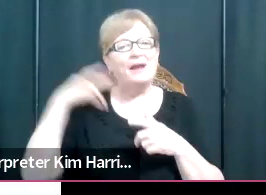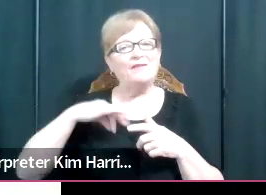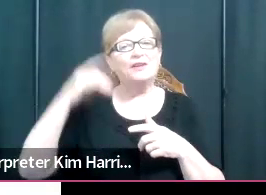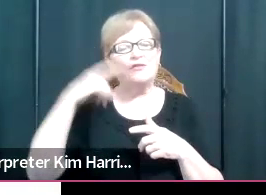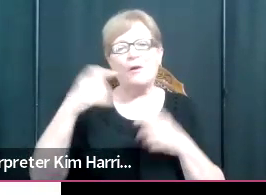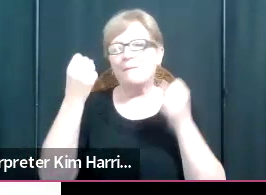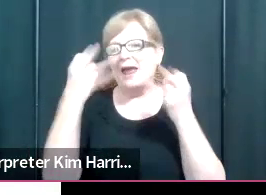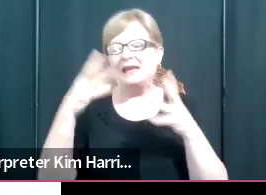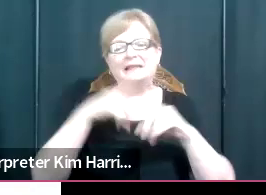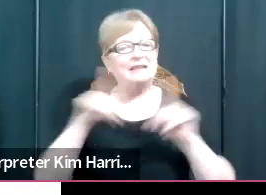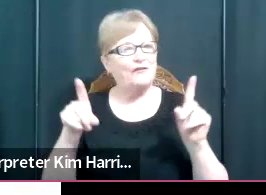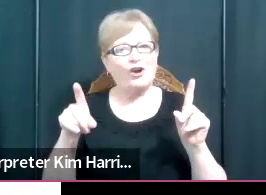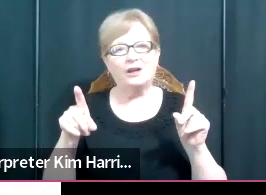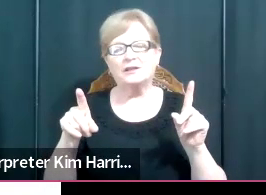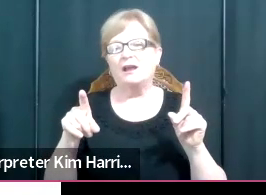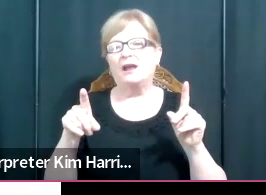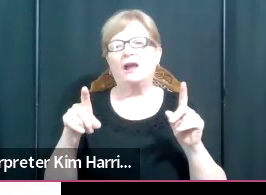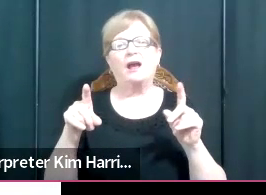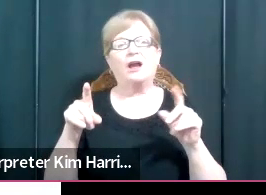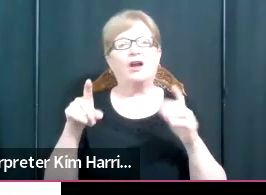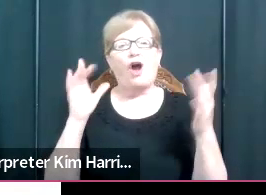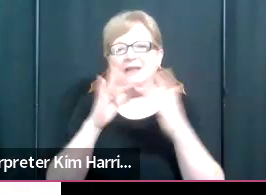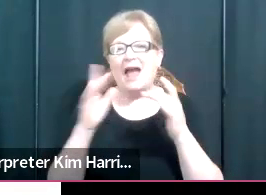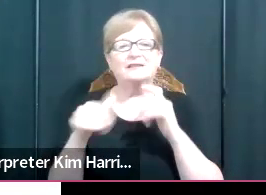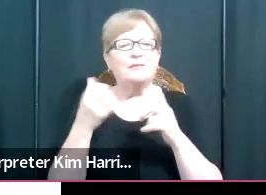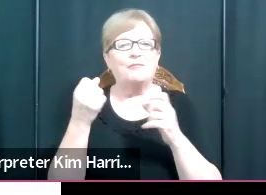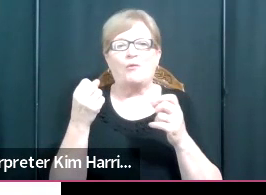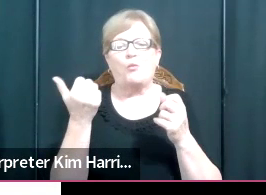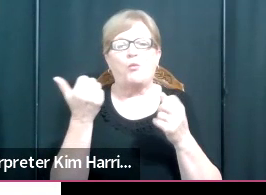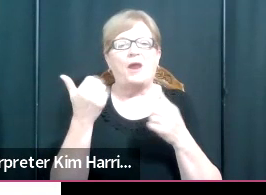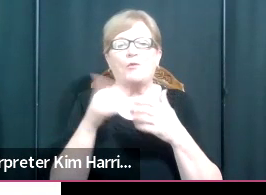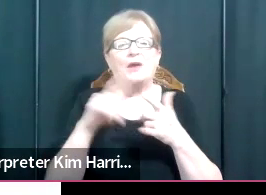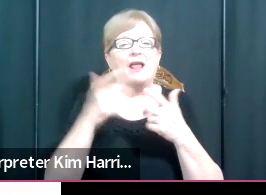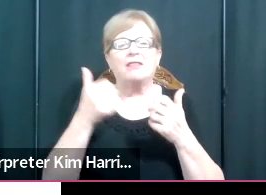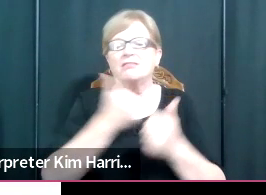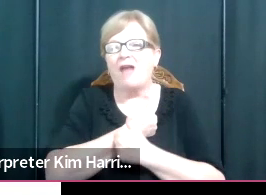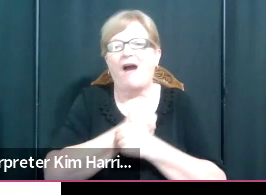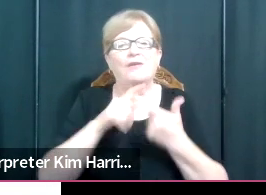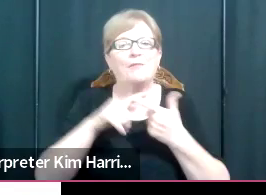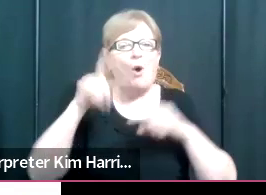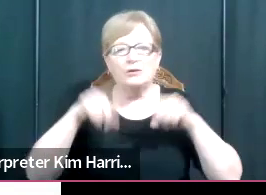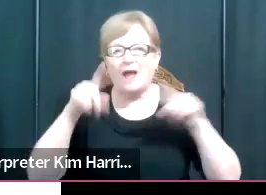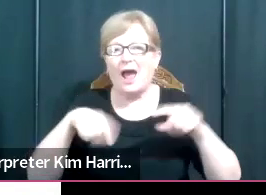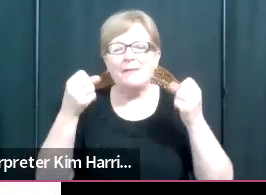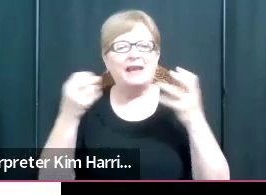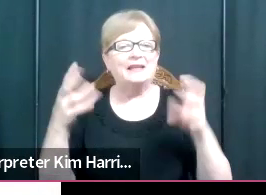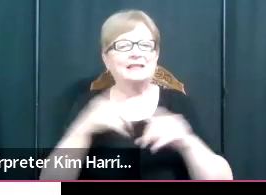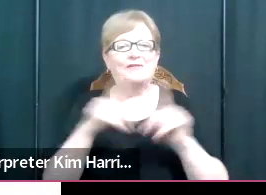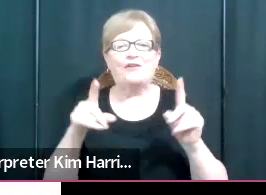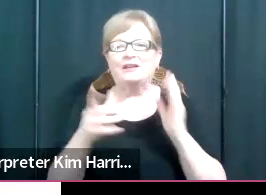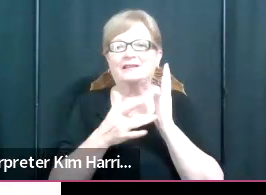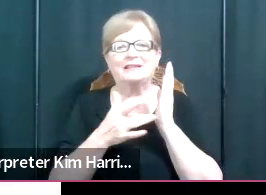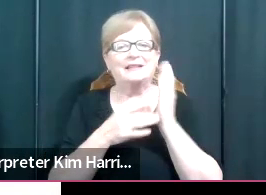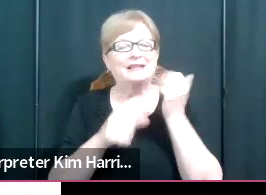provide sensory input. We love multi-purpose AT around here. The picture on this slide is